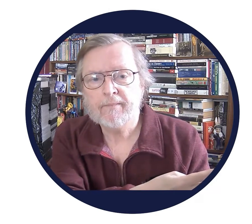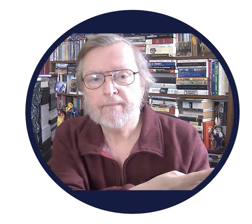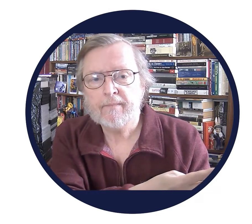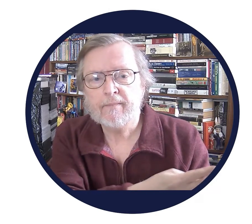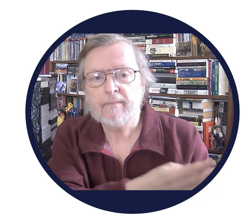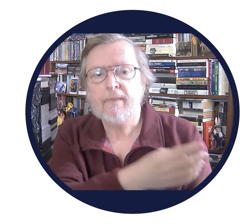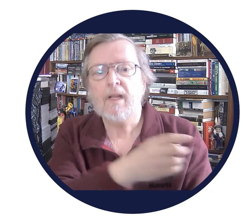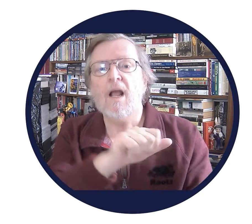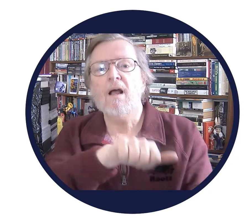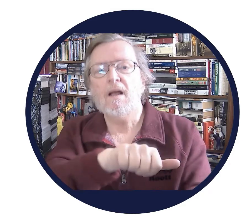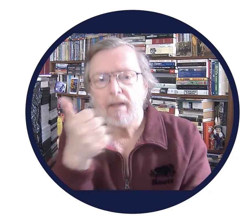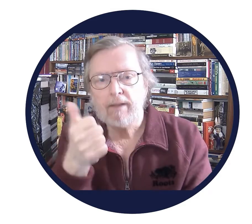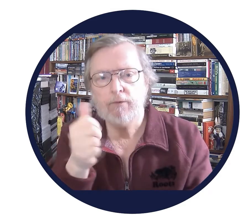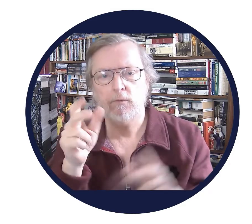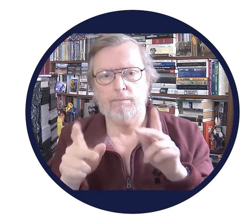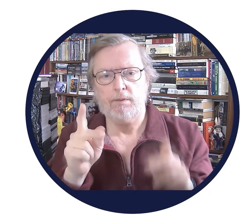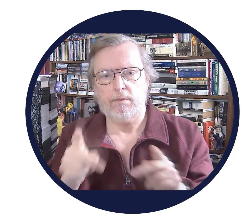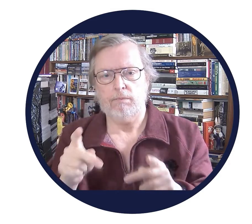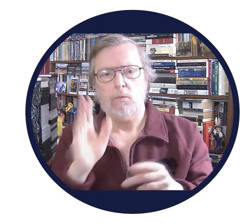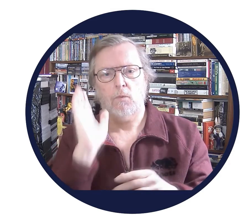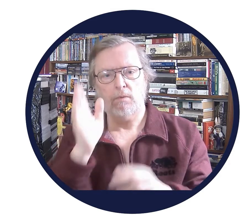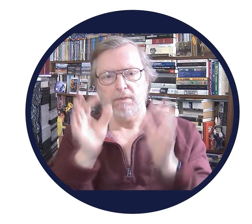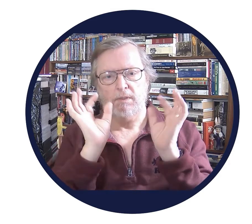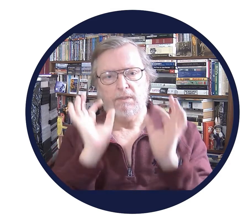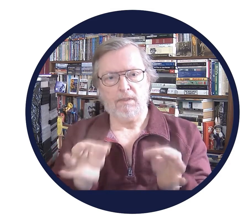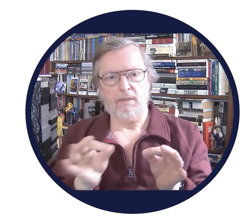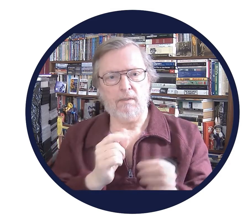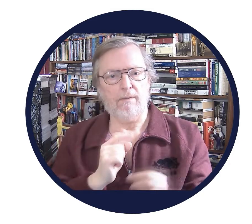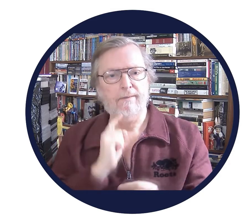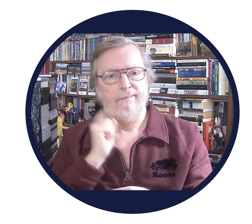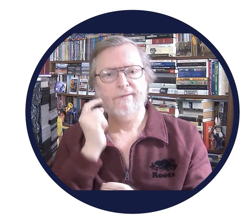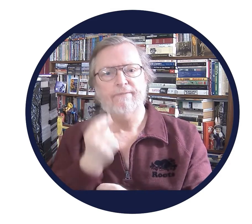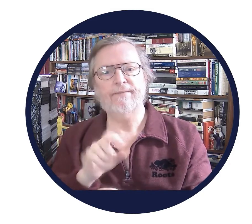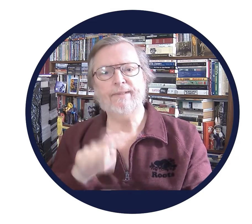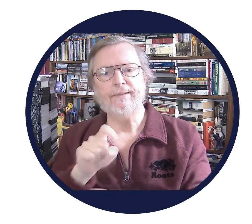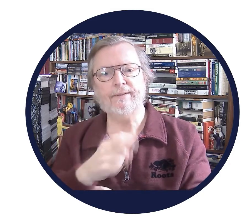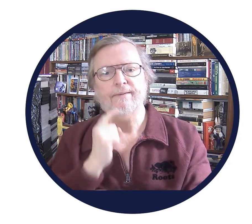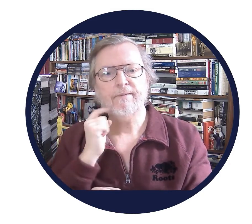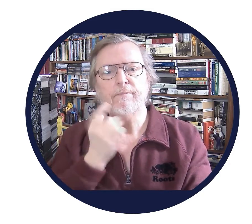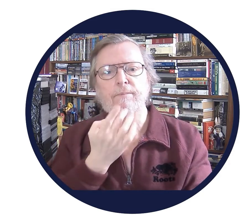Then who will decide about deaf needs and deaf preferences?